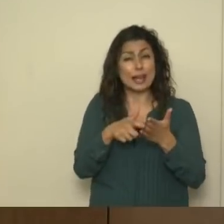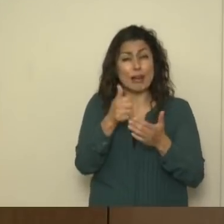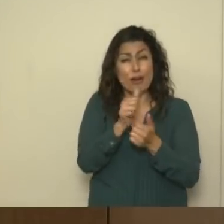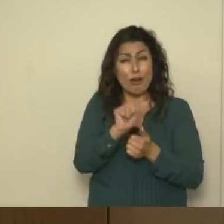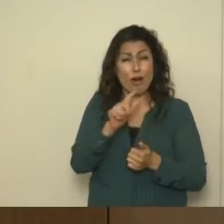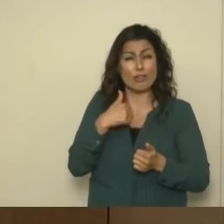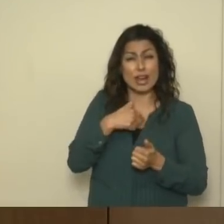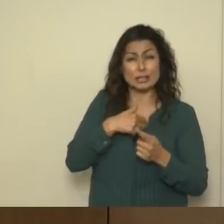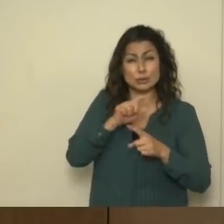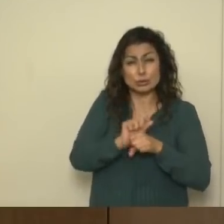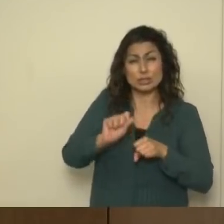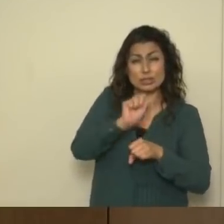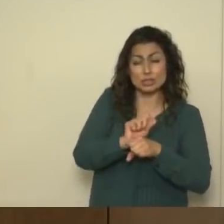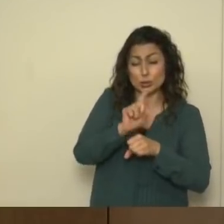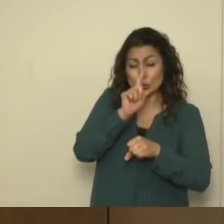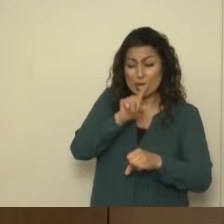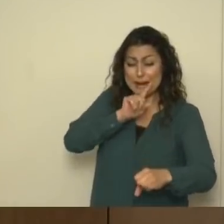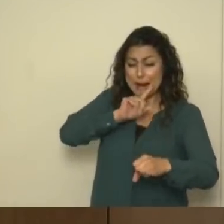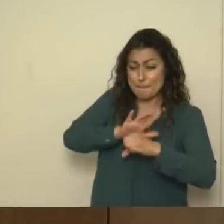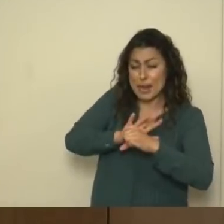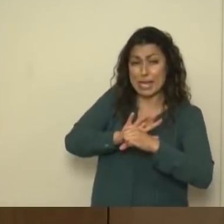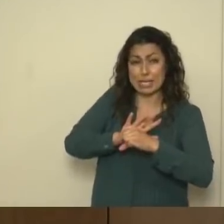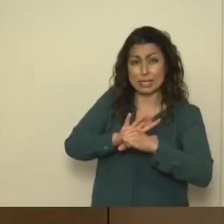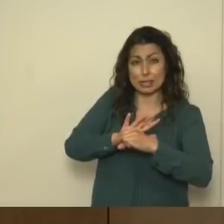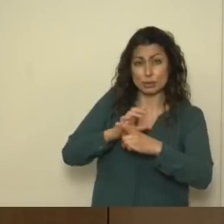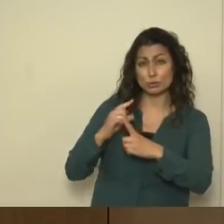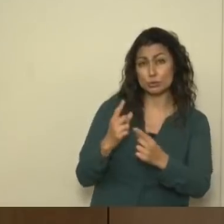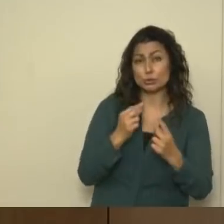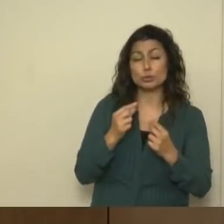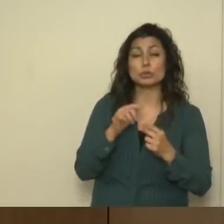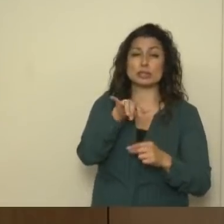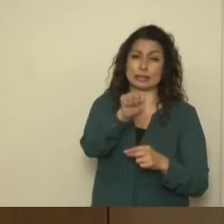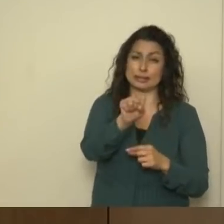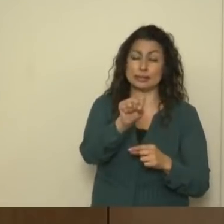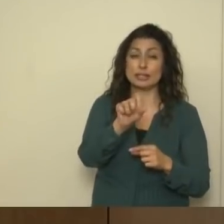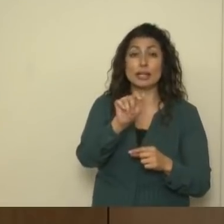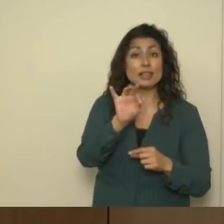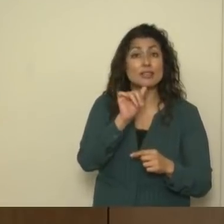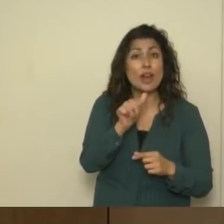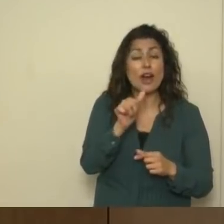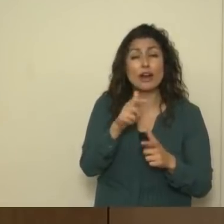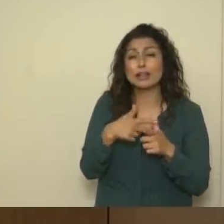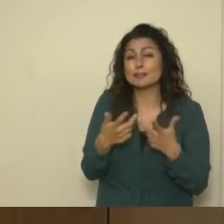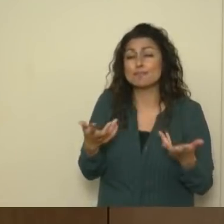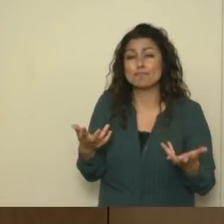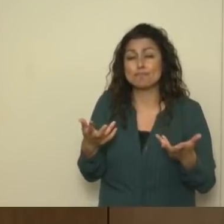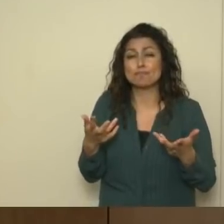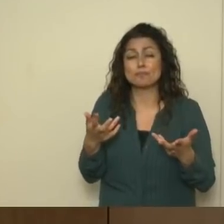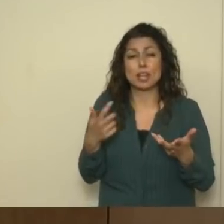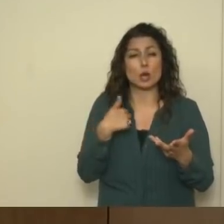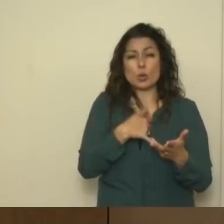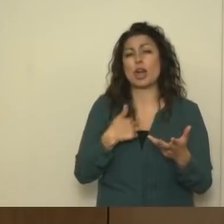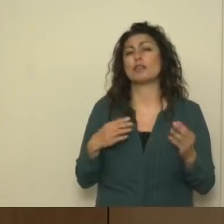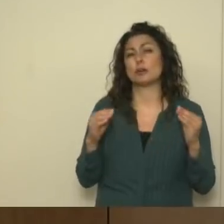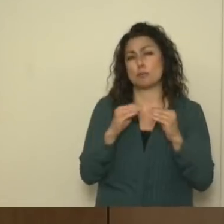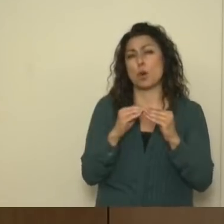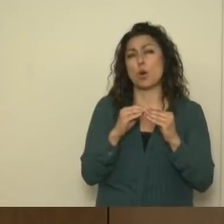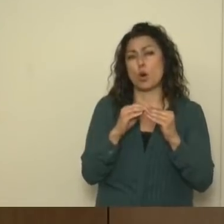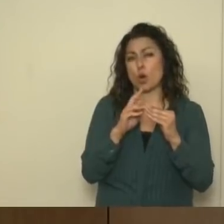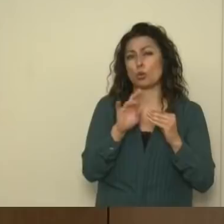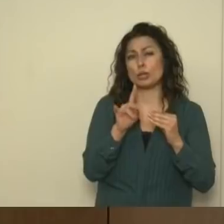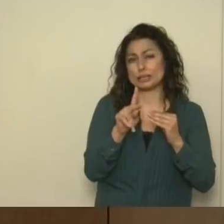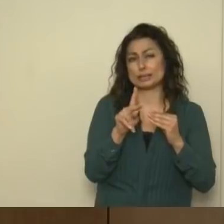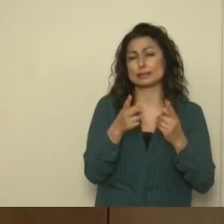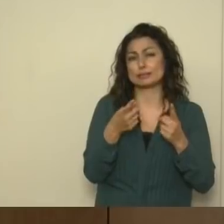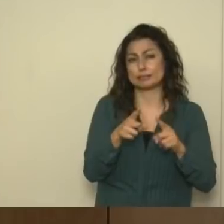commit and double down our efforts? Yes. And if we don't do that, we have more risks. But